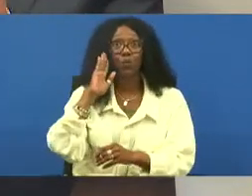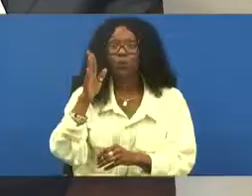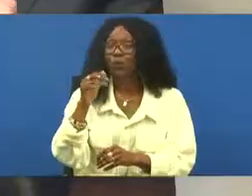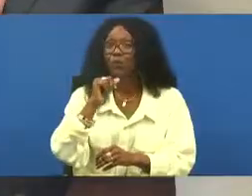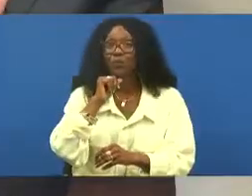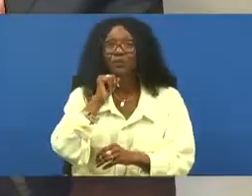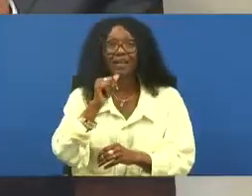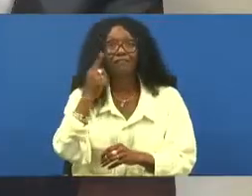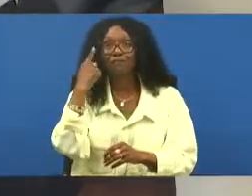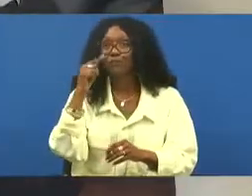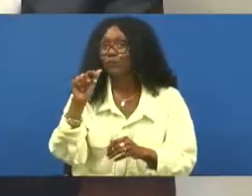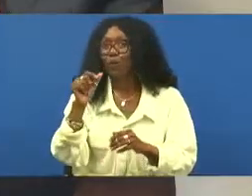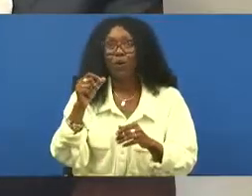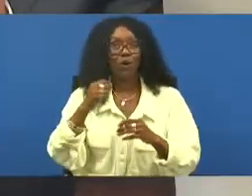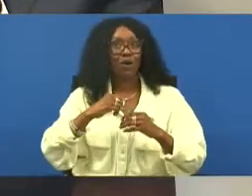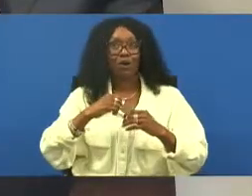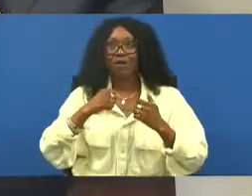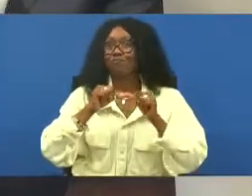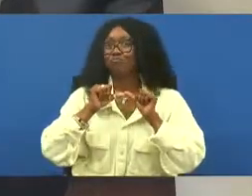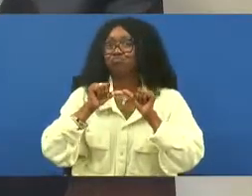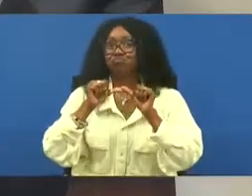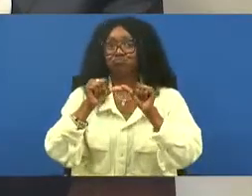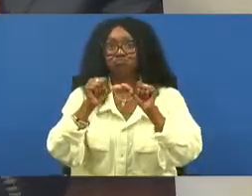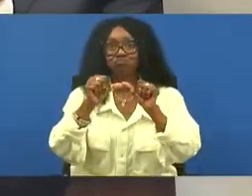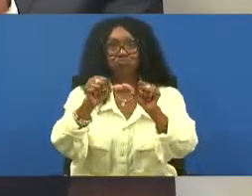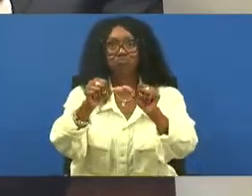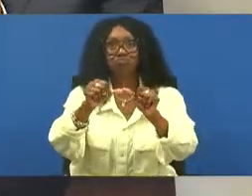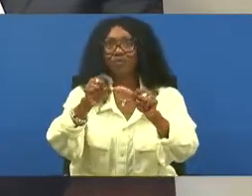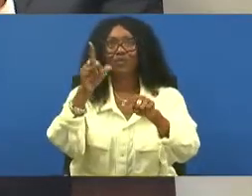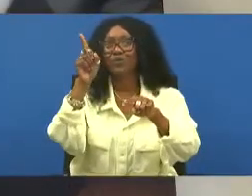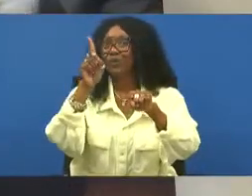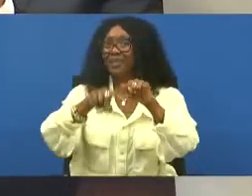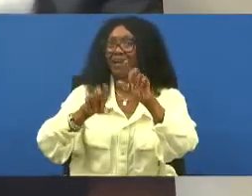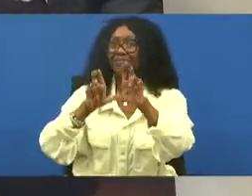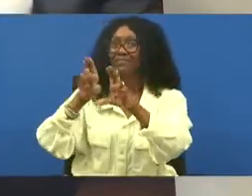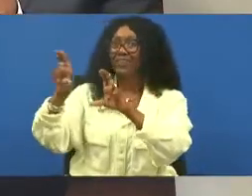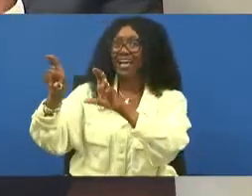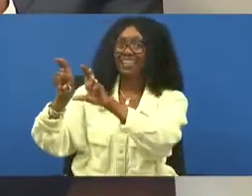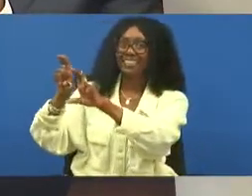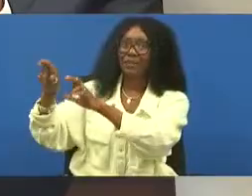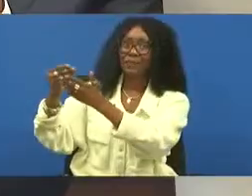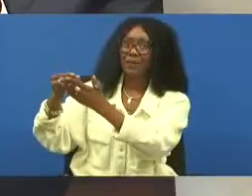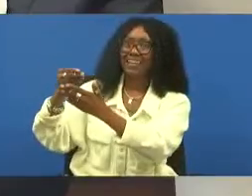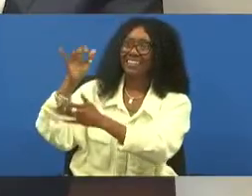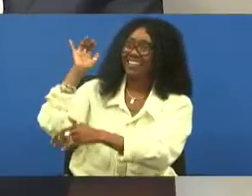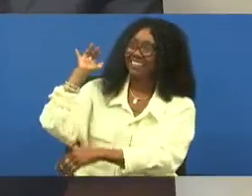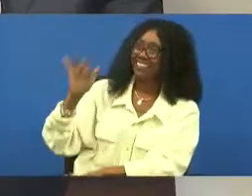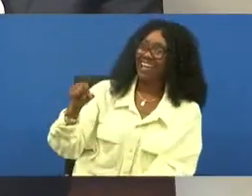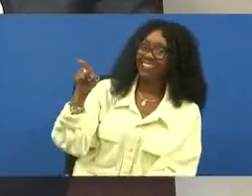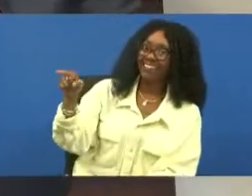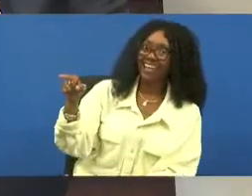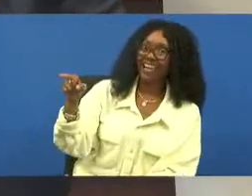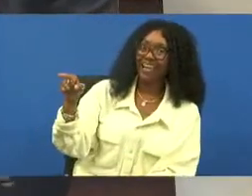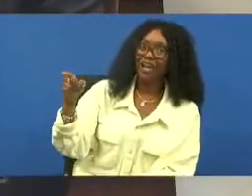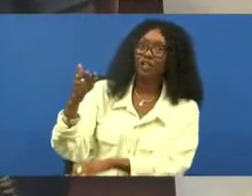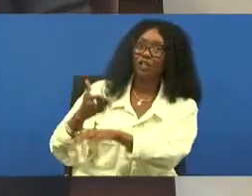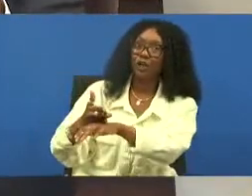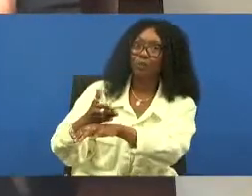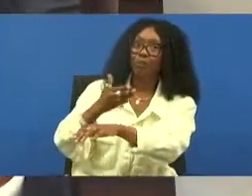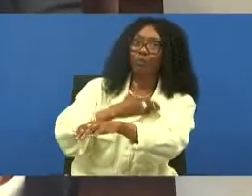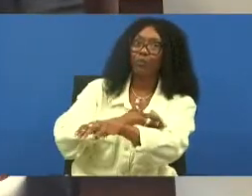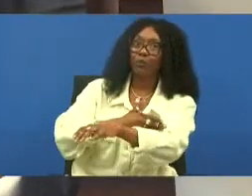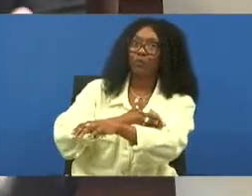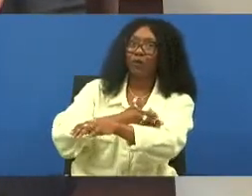any long-term, no matter how much money. You can't even sink enough money into that one there to get it to where it needs to be